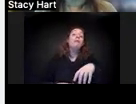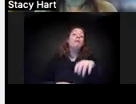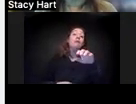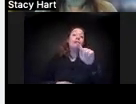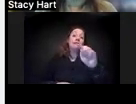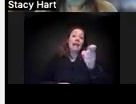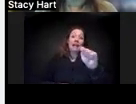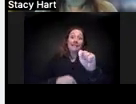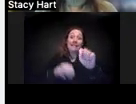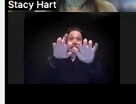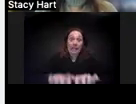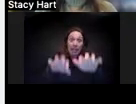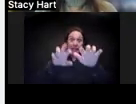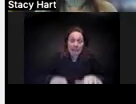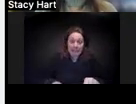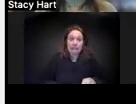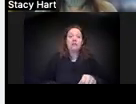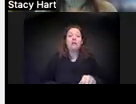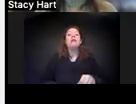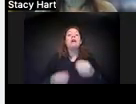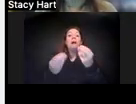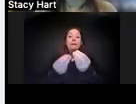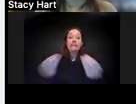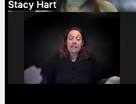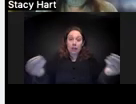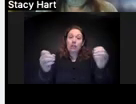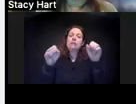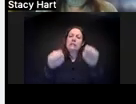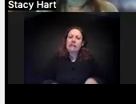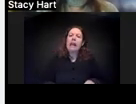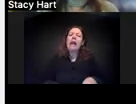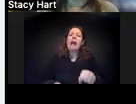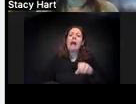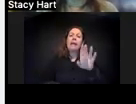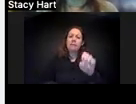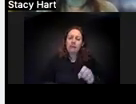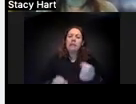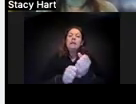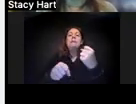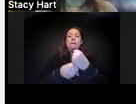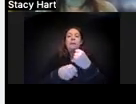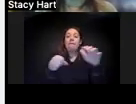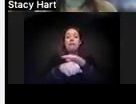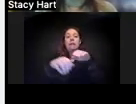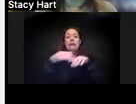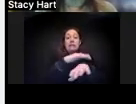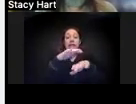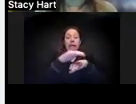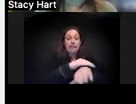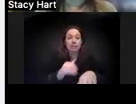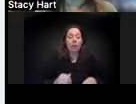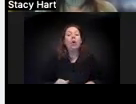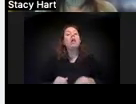of these can be built to be accessible. It's better to do that from the ground up because it's harder to go